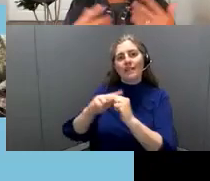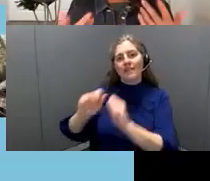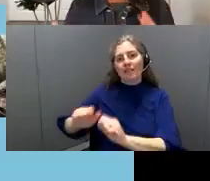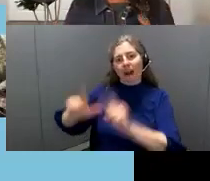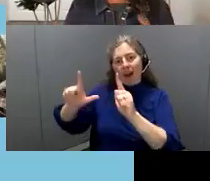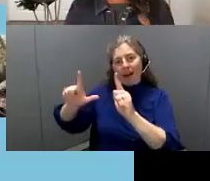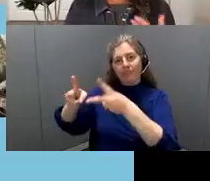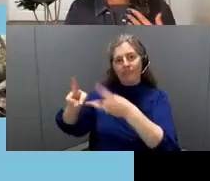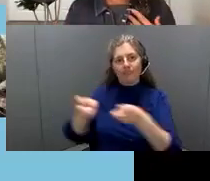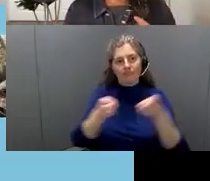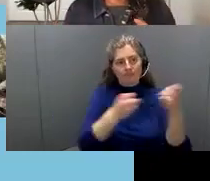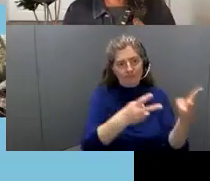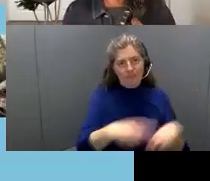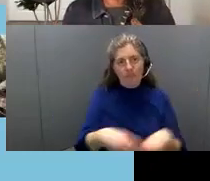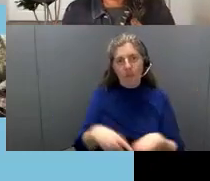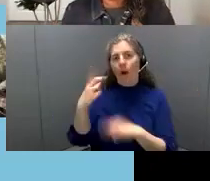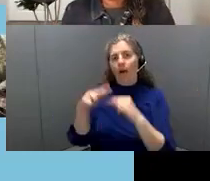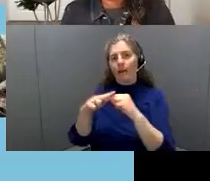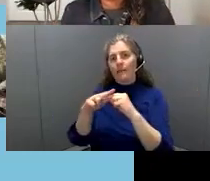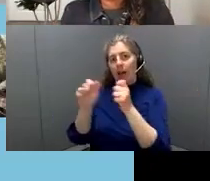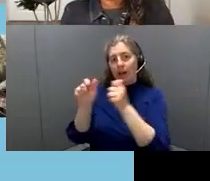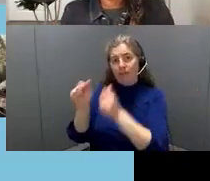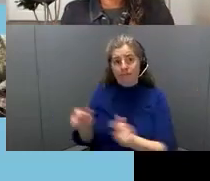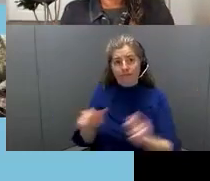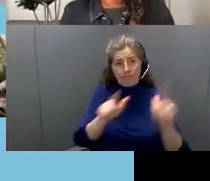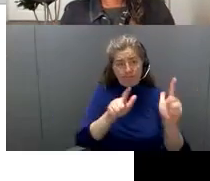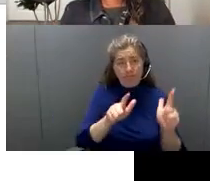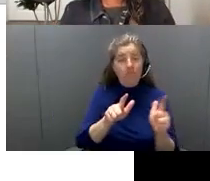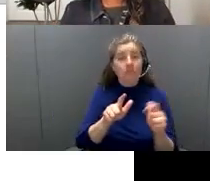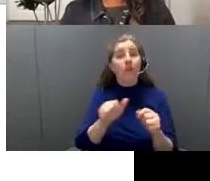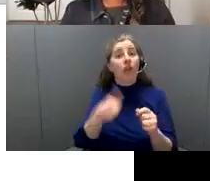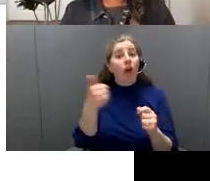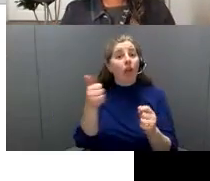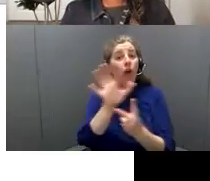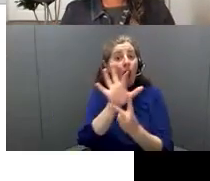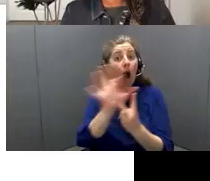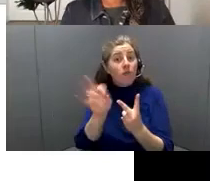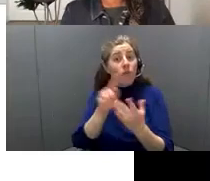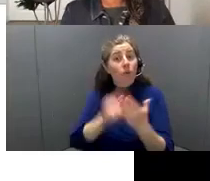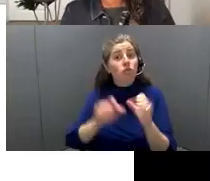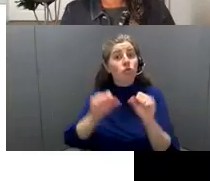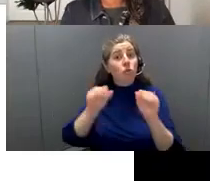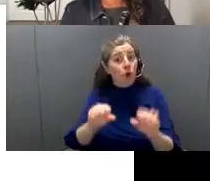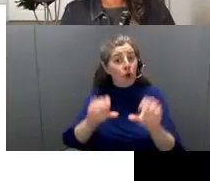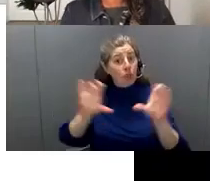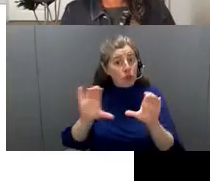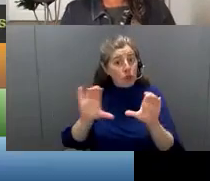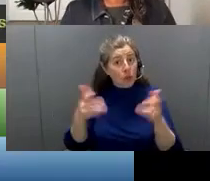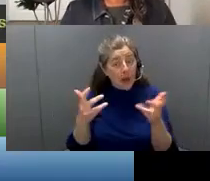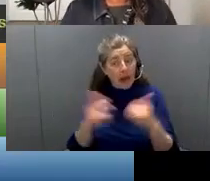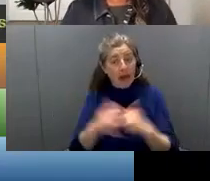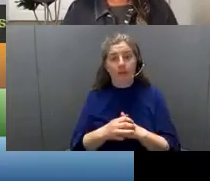time. Alternatively, what you could do is you could